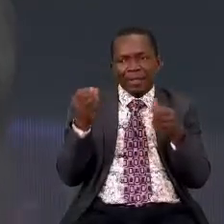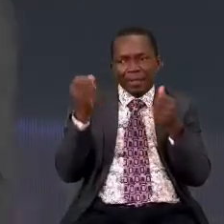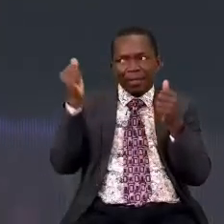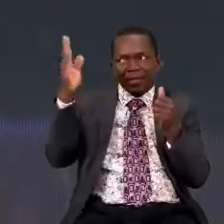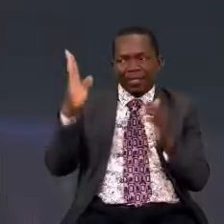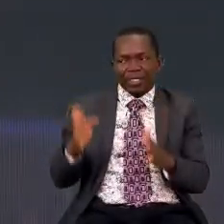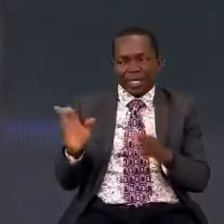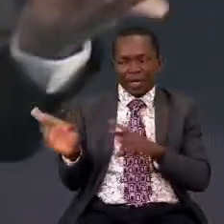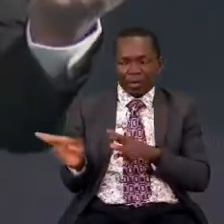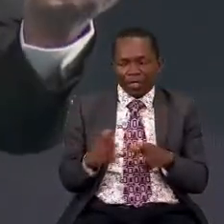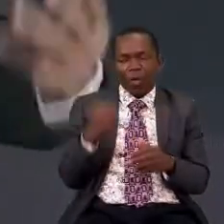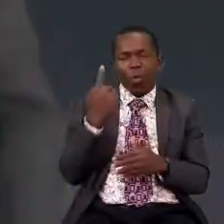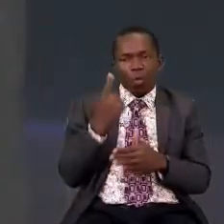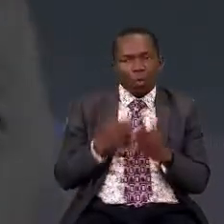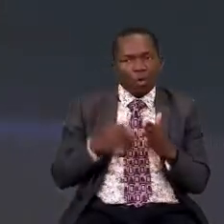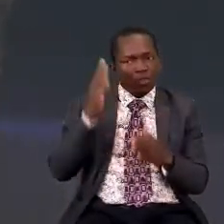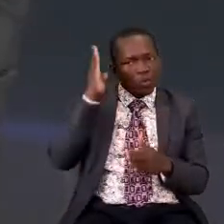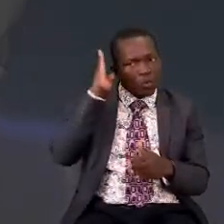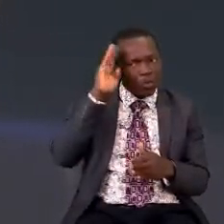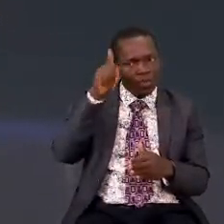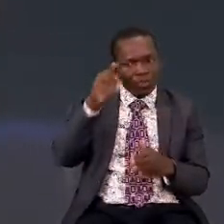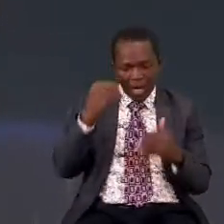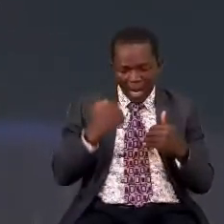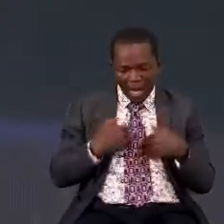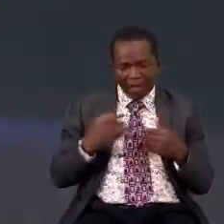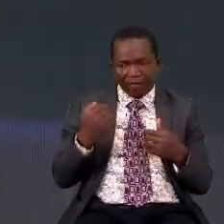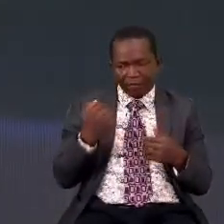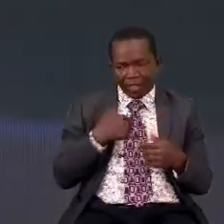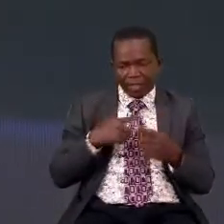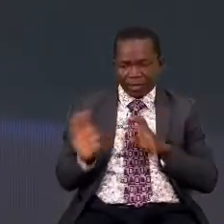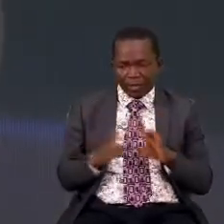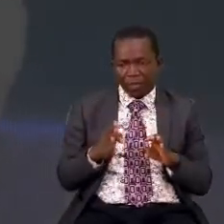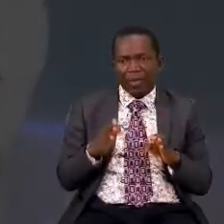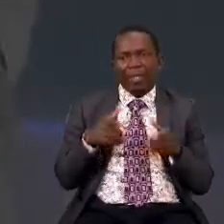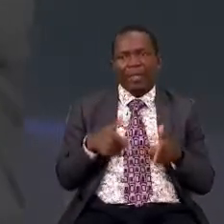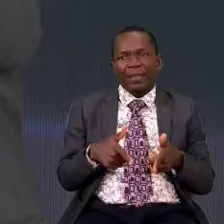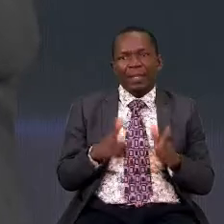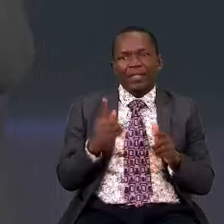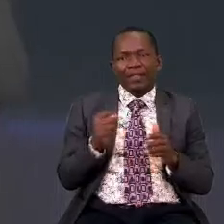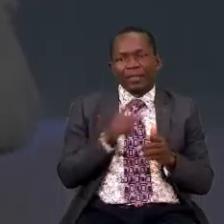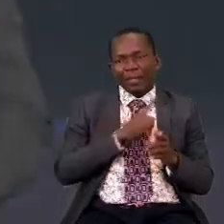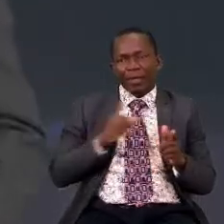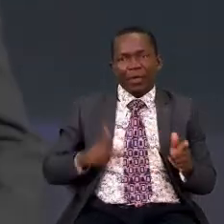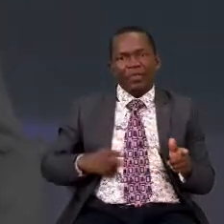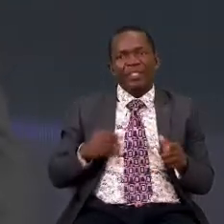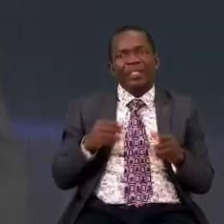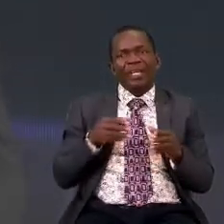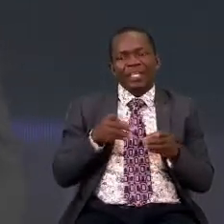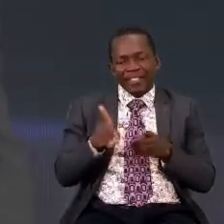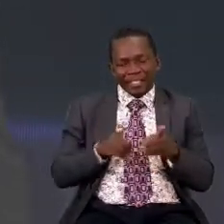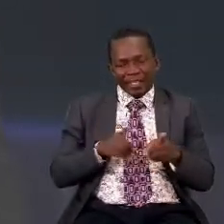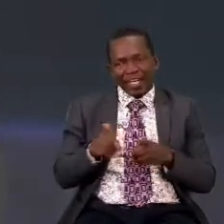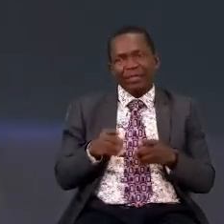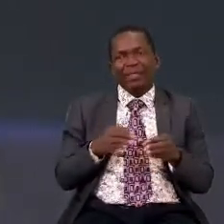Lord dictate. Let the Lord describe. This is what you are to do. And the Lord